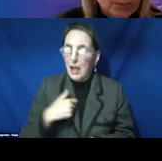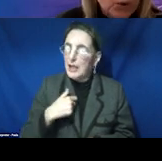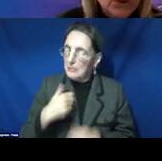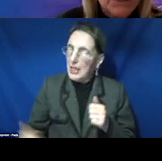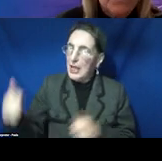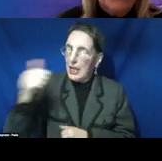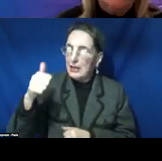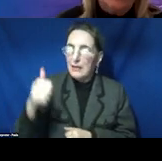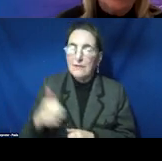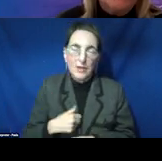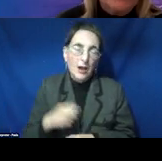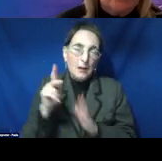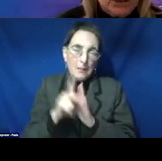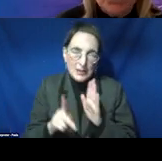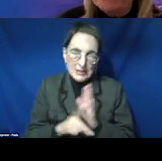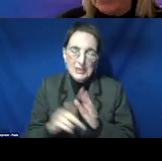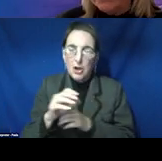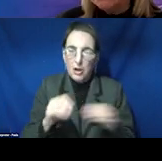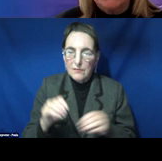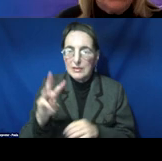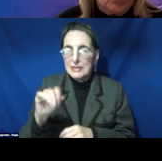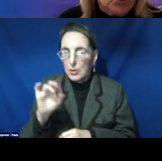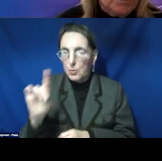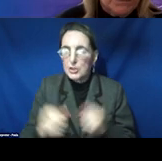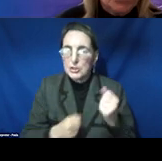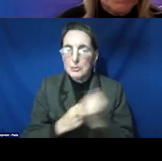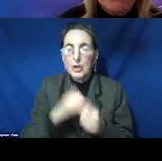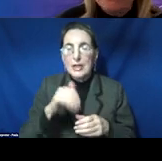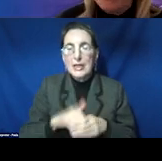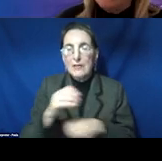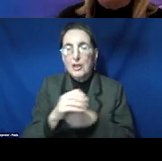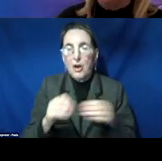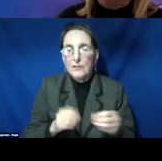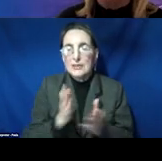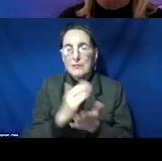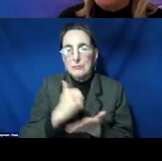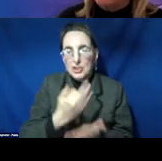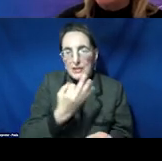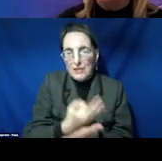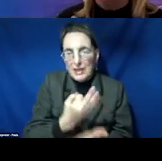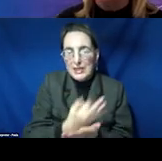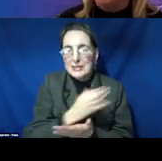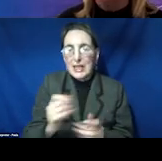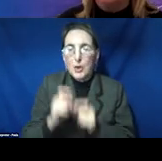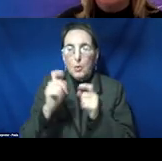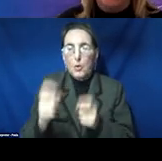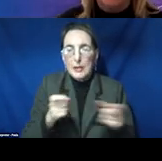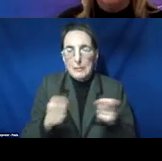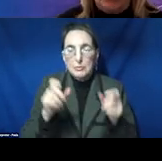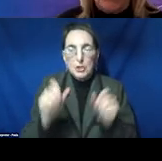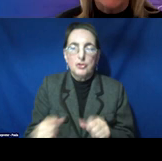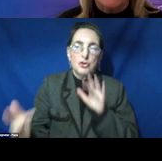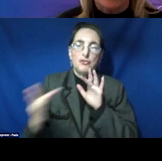Award Support in the Office of Budget, Finance, and Award Management. And you can reach me, as you've heard